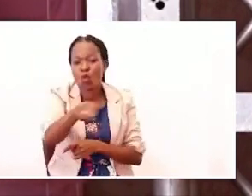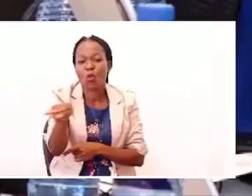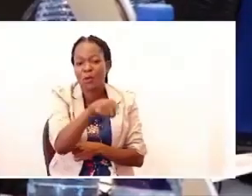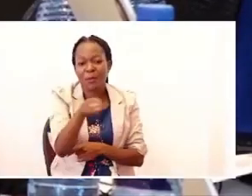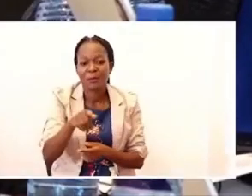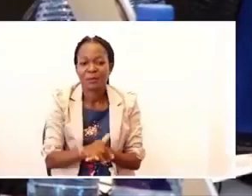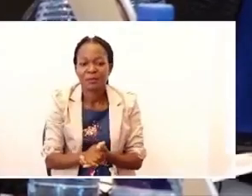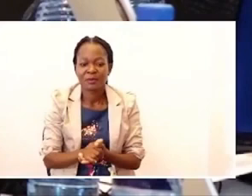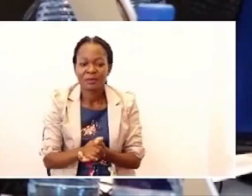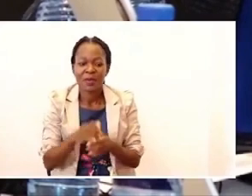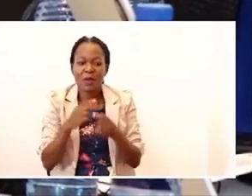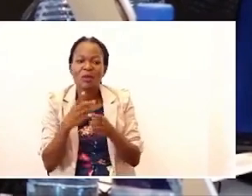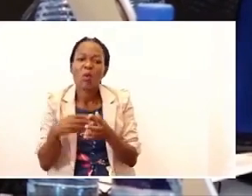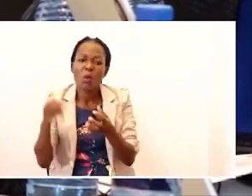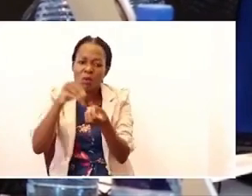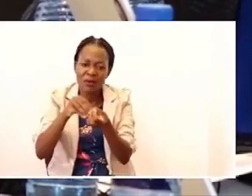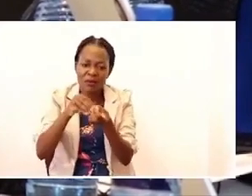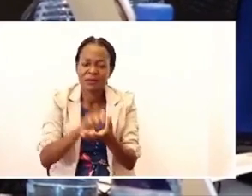And to add stuff to this